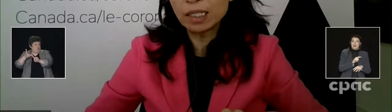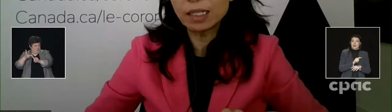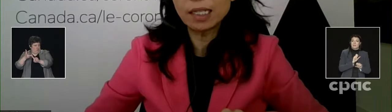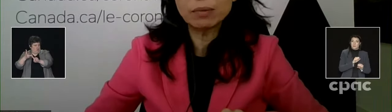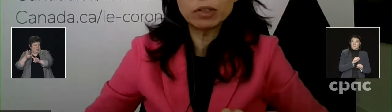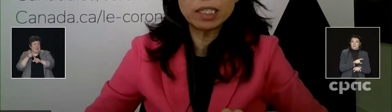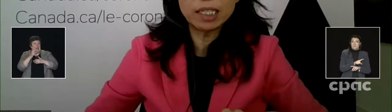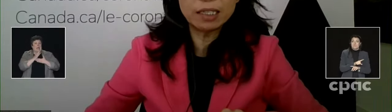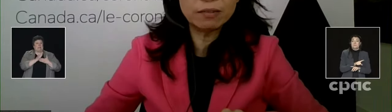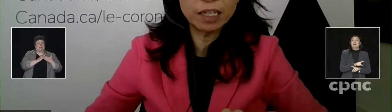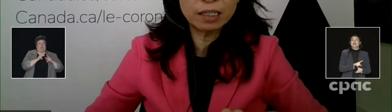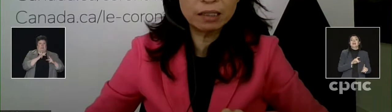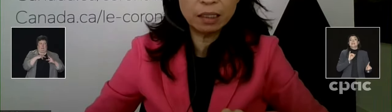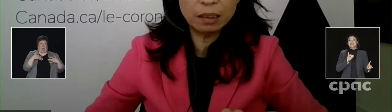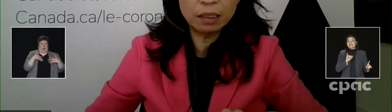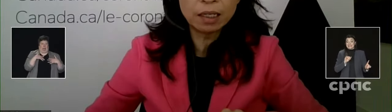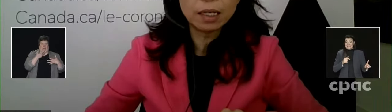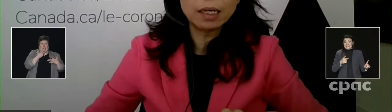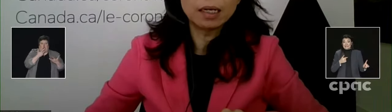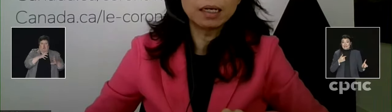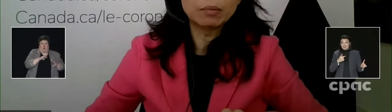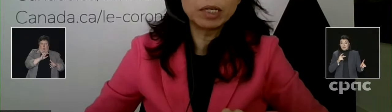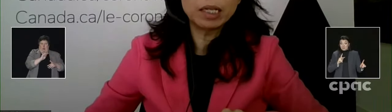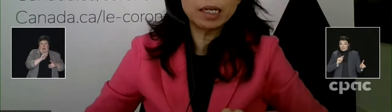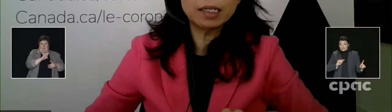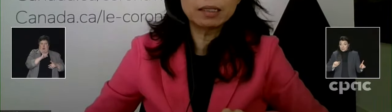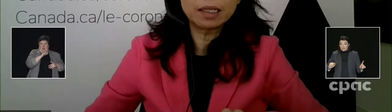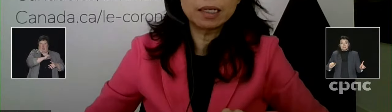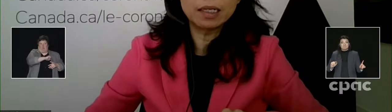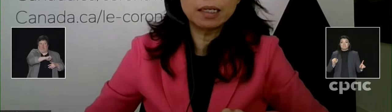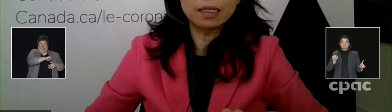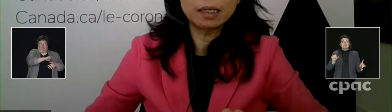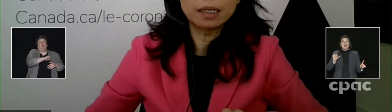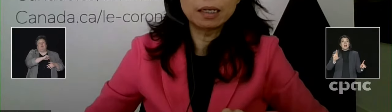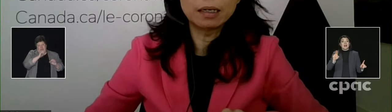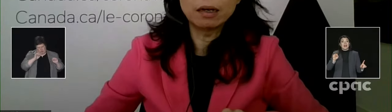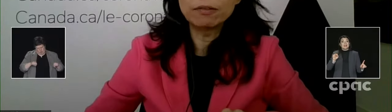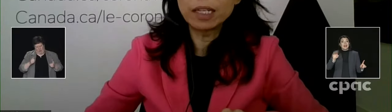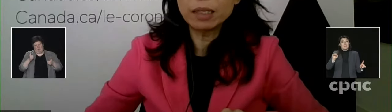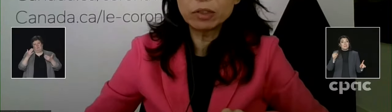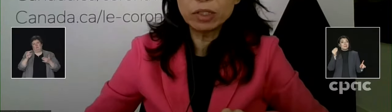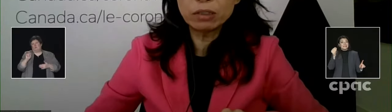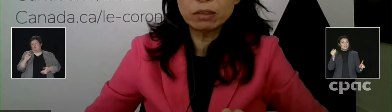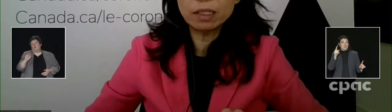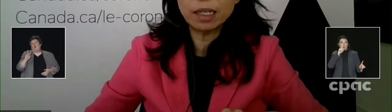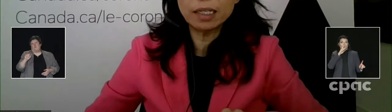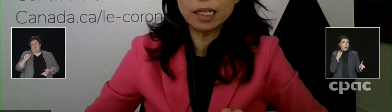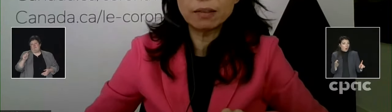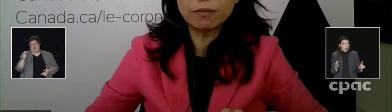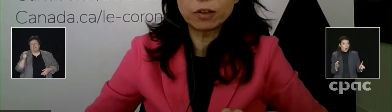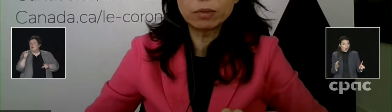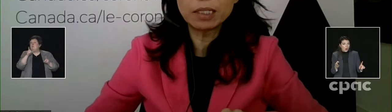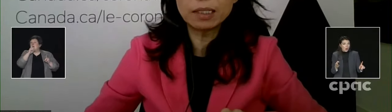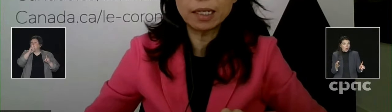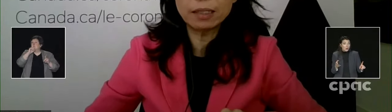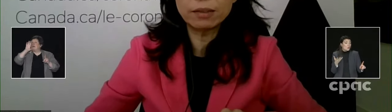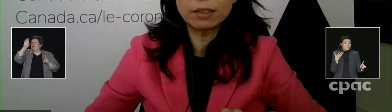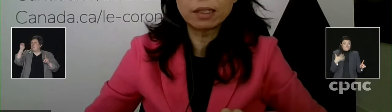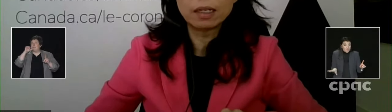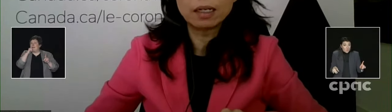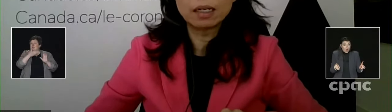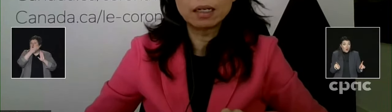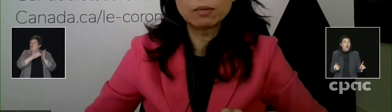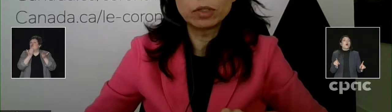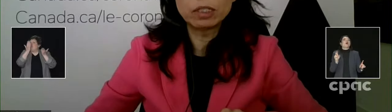unwilling to get the mRNA vaccine, but that is a off-label use, and that informed